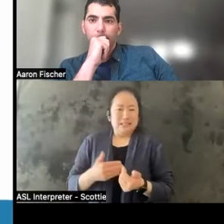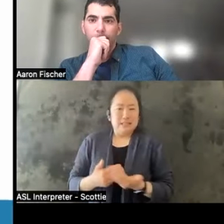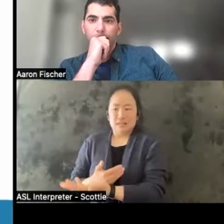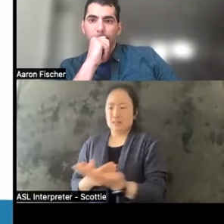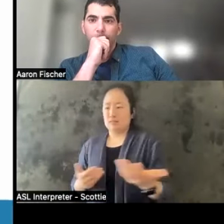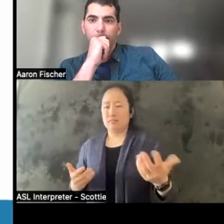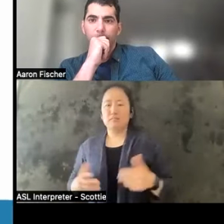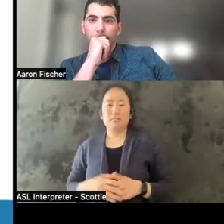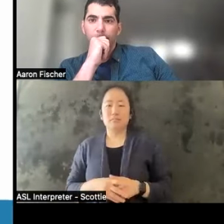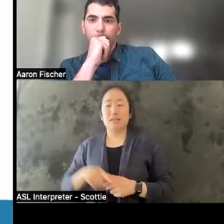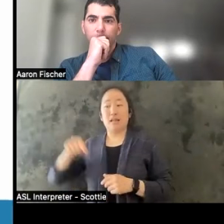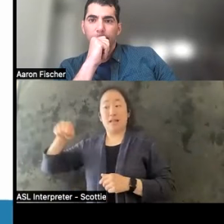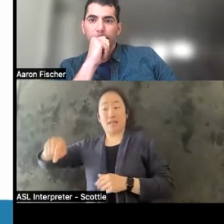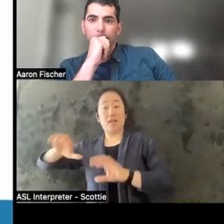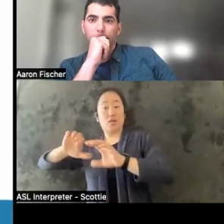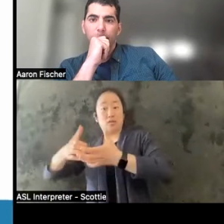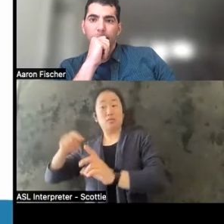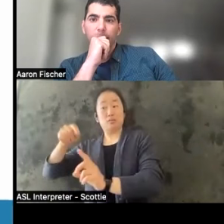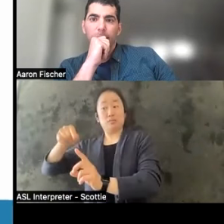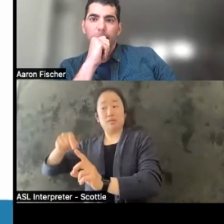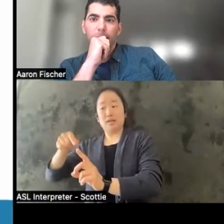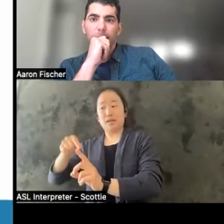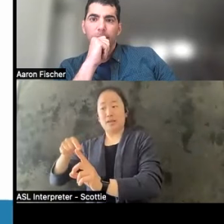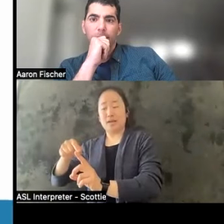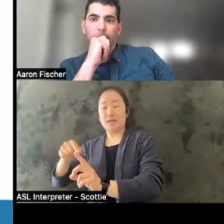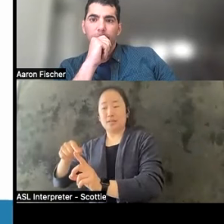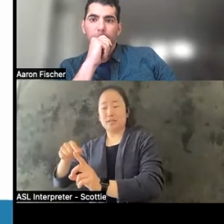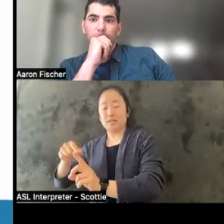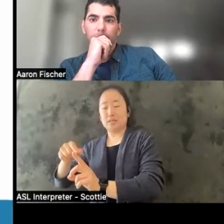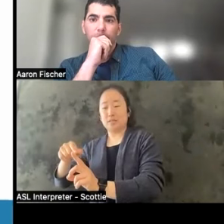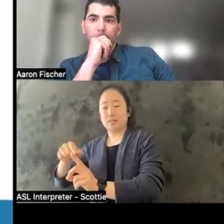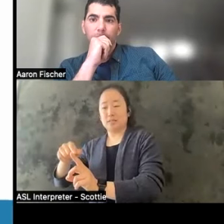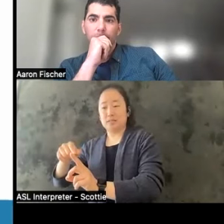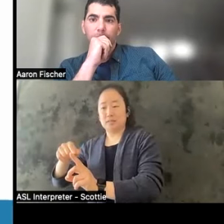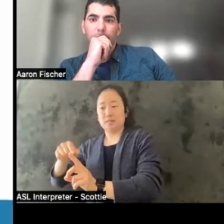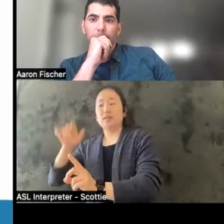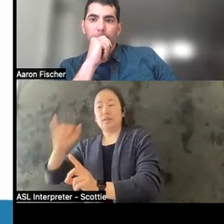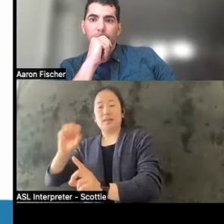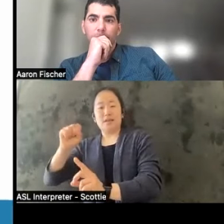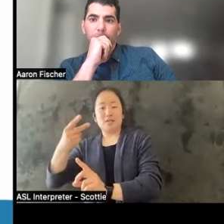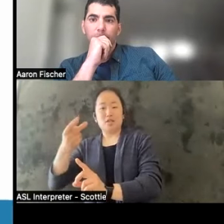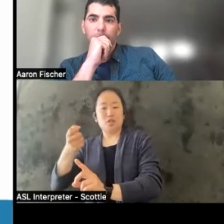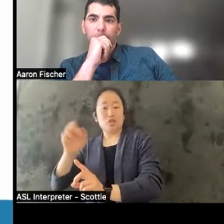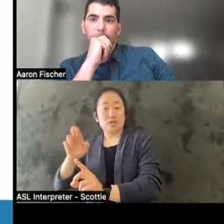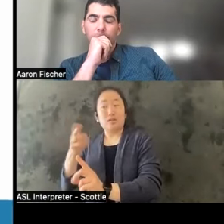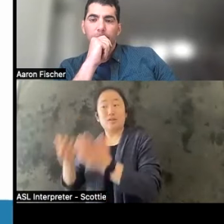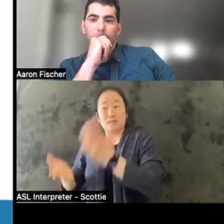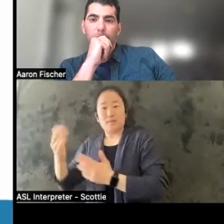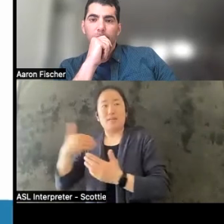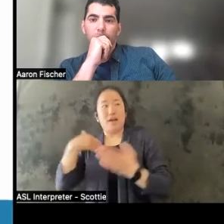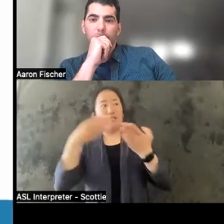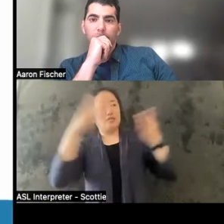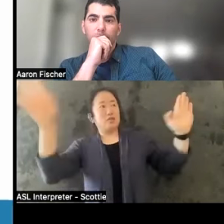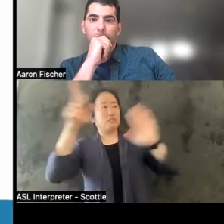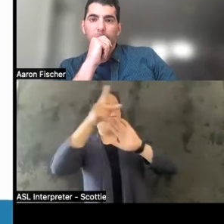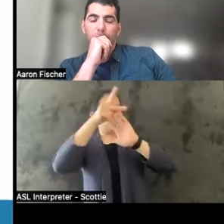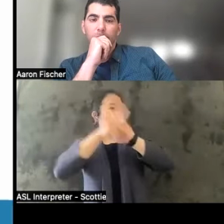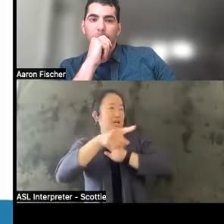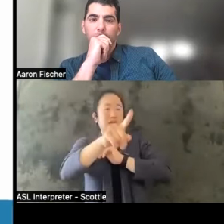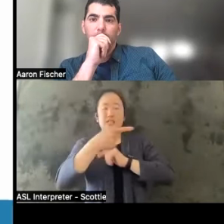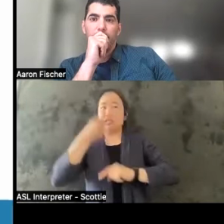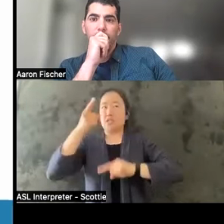This entity can have a policy where they don't allow general access to the refrigerators or whatever, but they're going to have to come up with